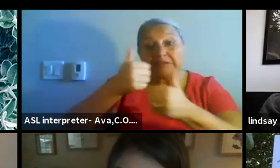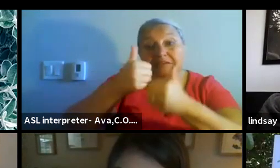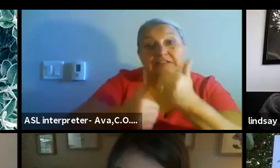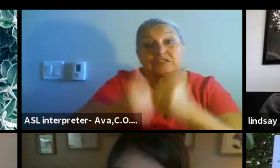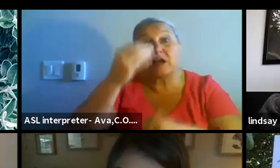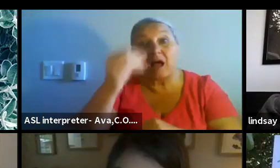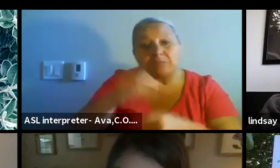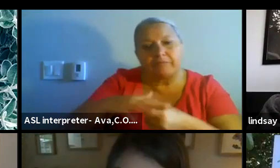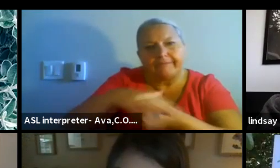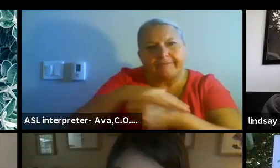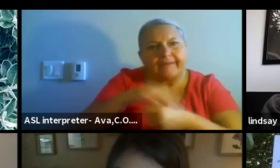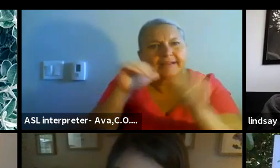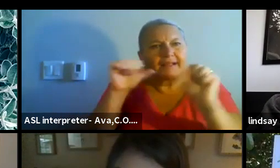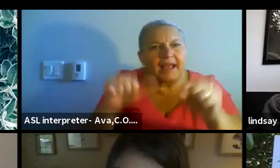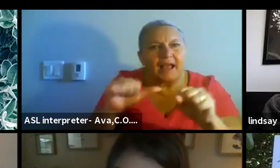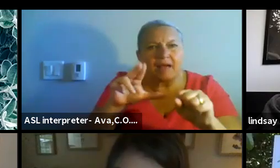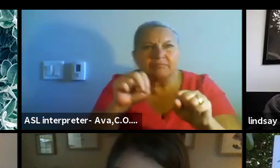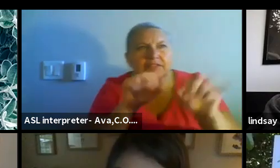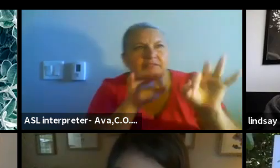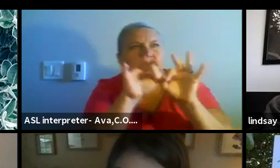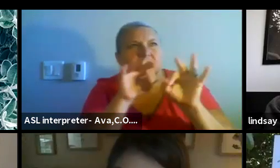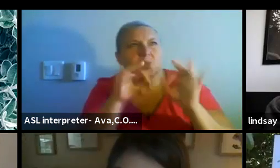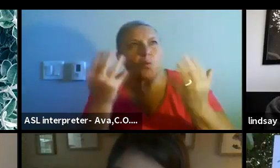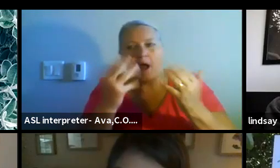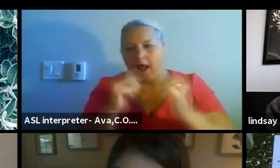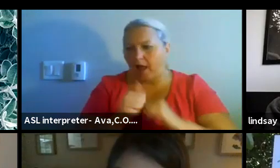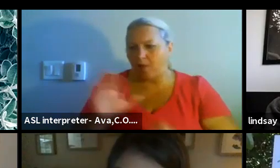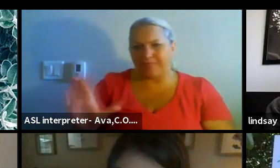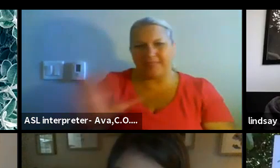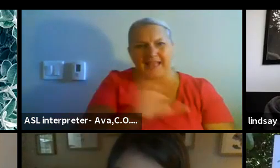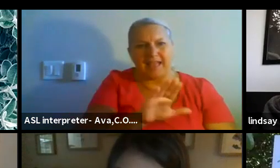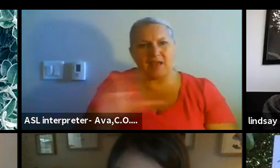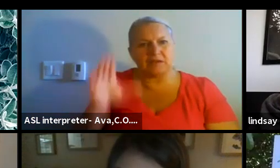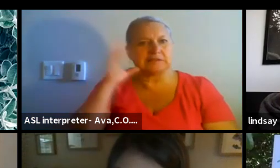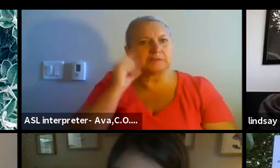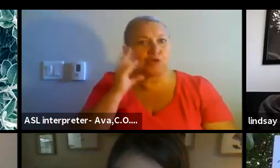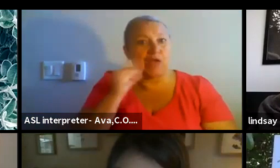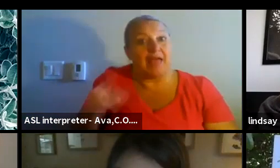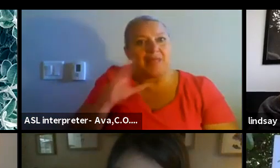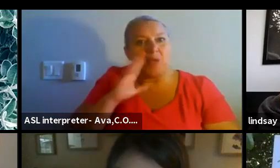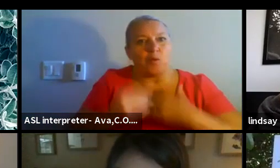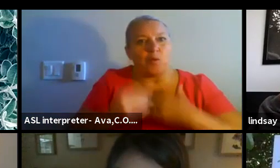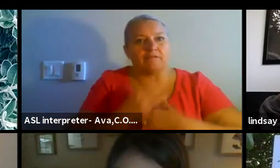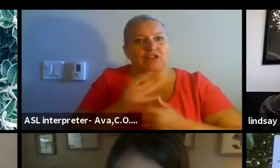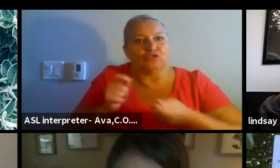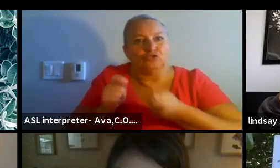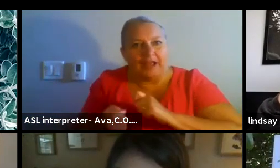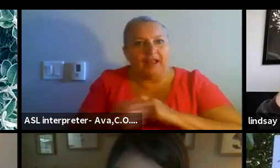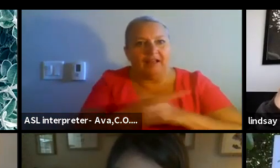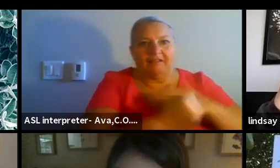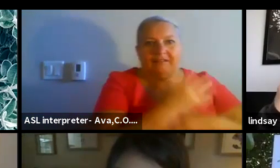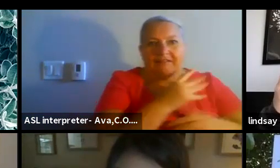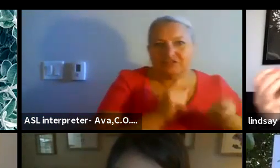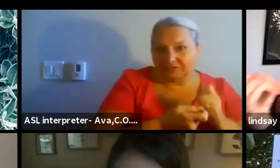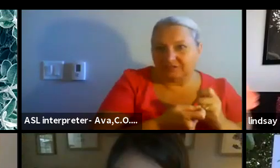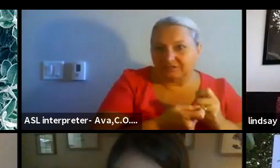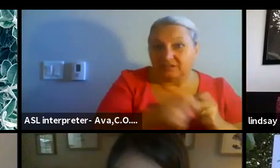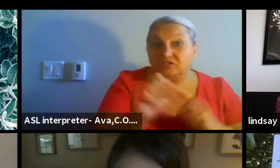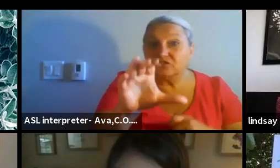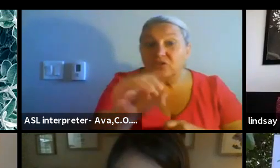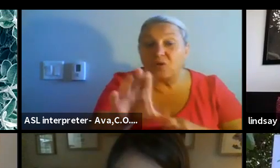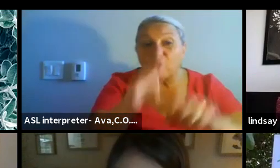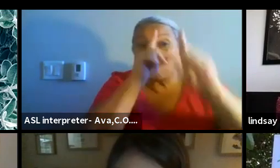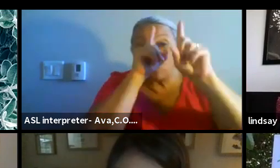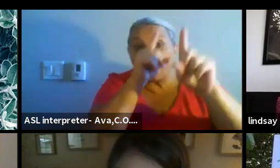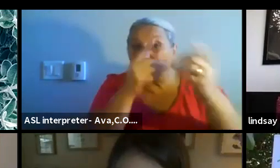in some way transformed by the experience. And for these goals to be achieved, absolute honesty was